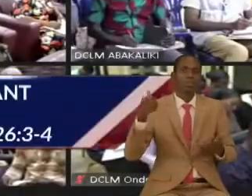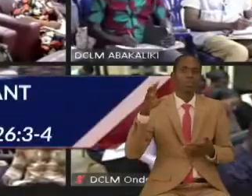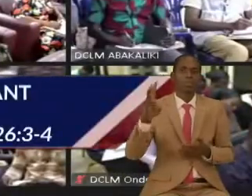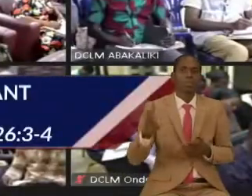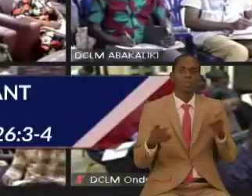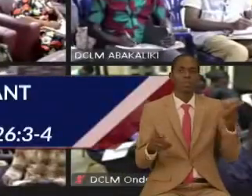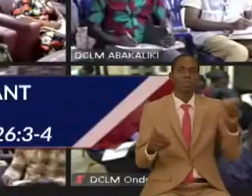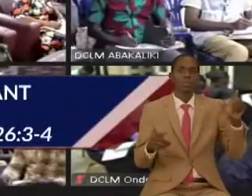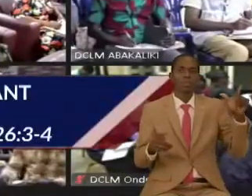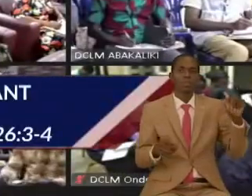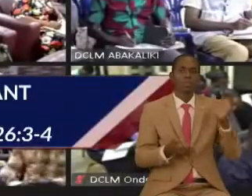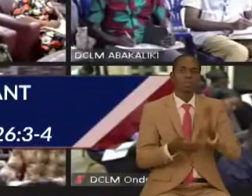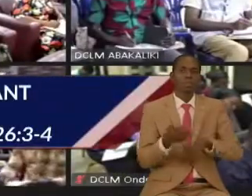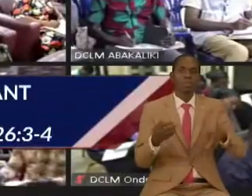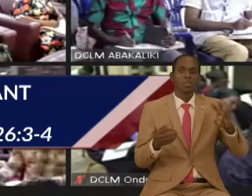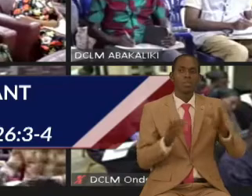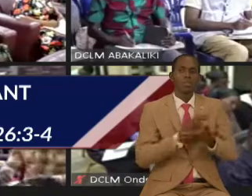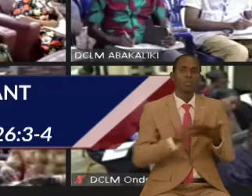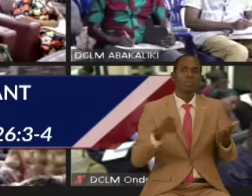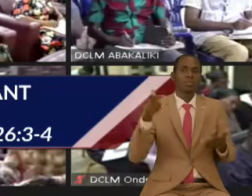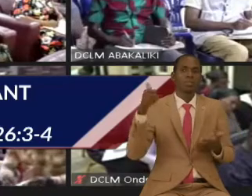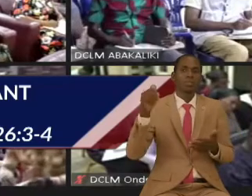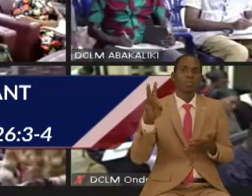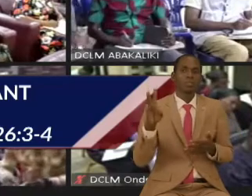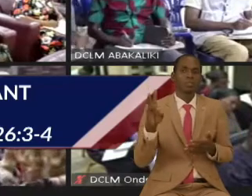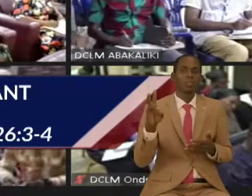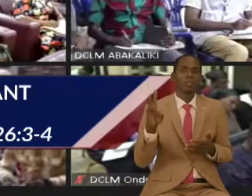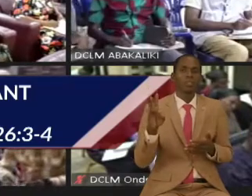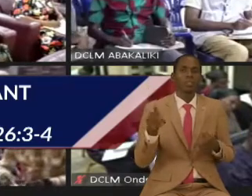16. And as many as walk